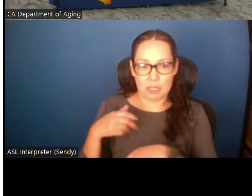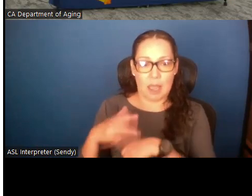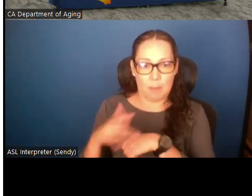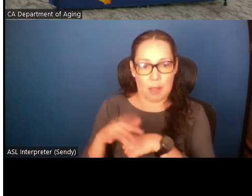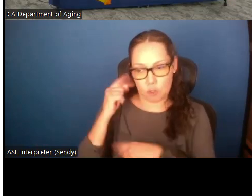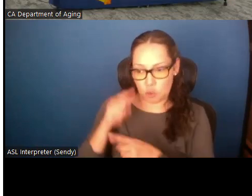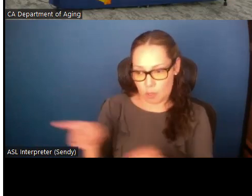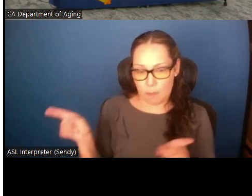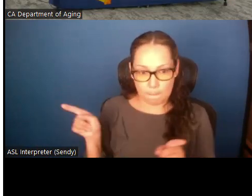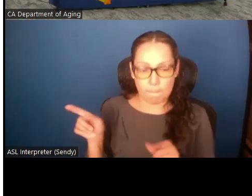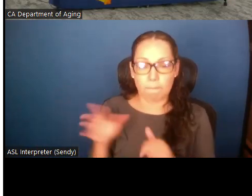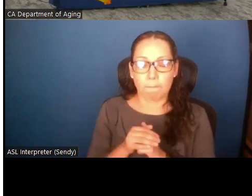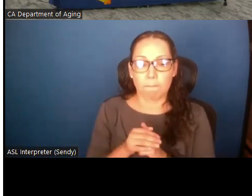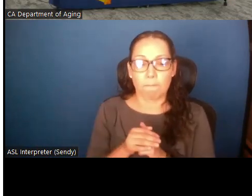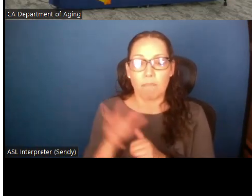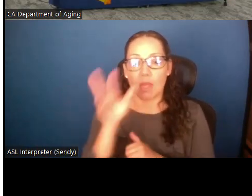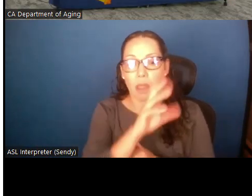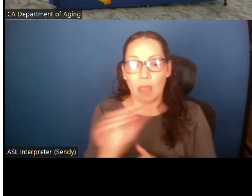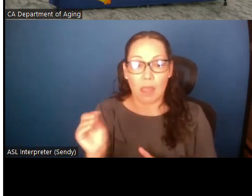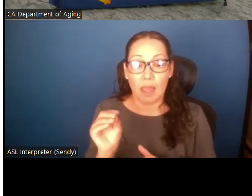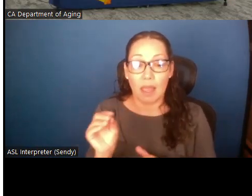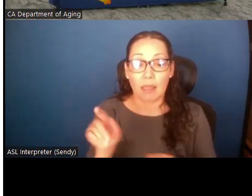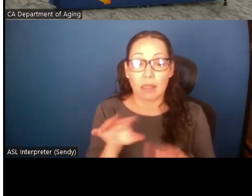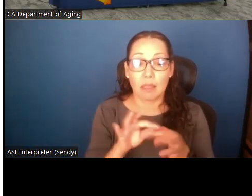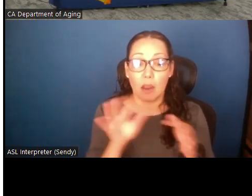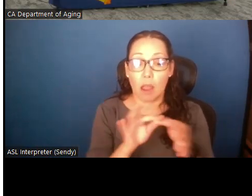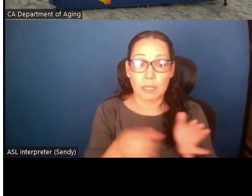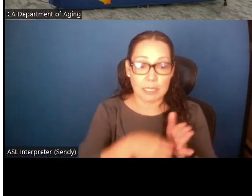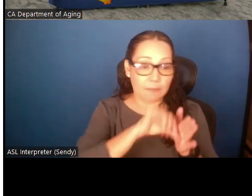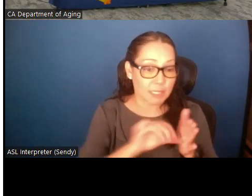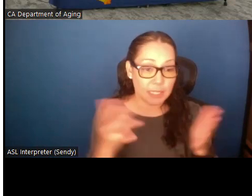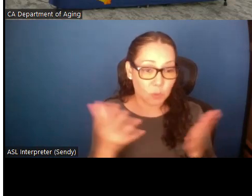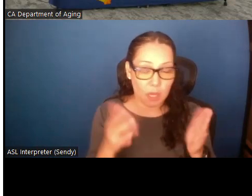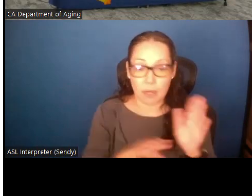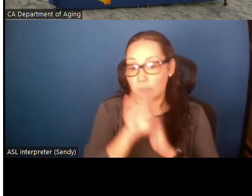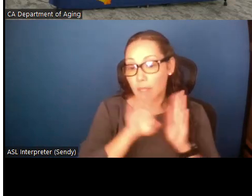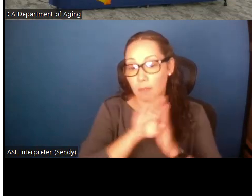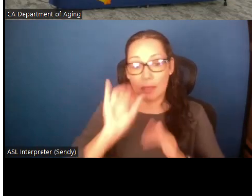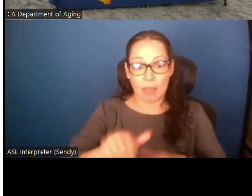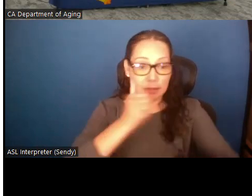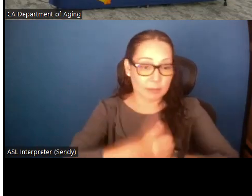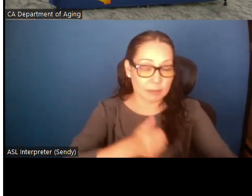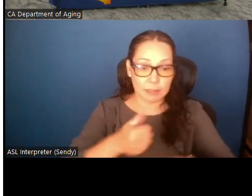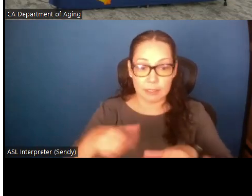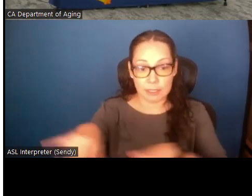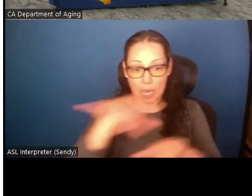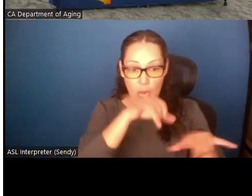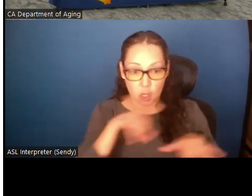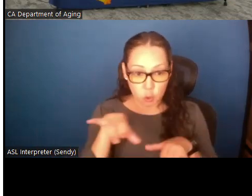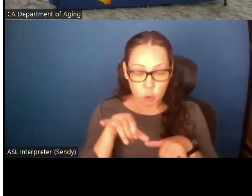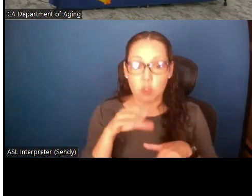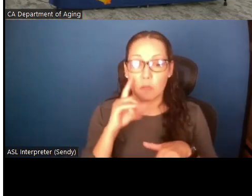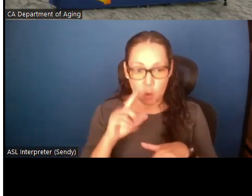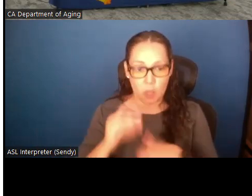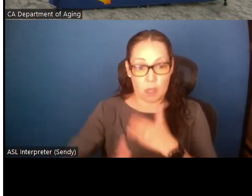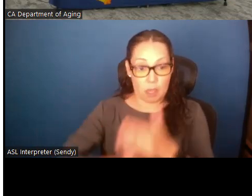I think the comments also emphasize that in developing these standards and this appeals and grievance